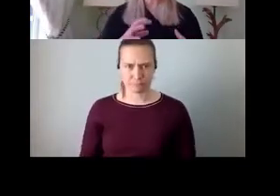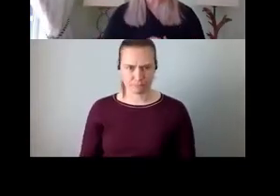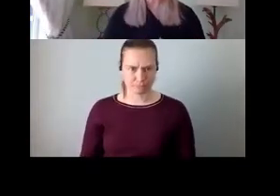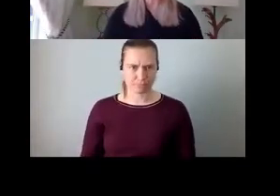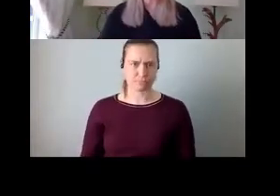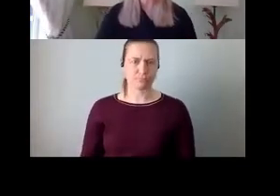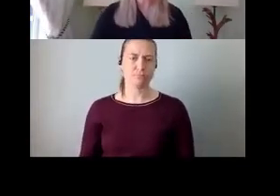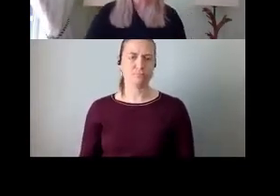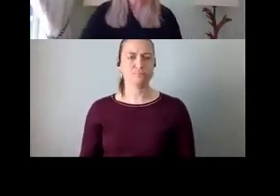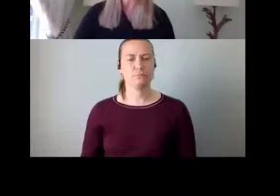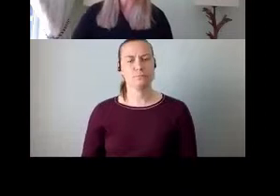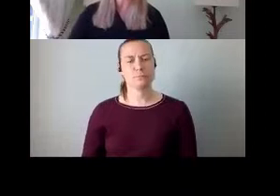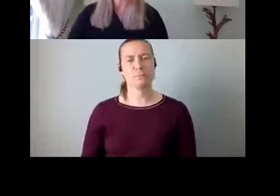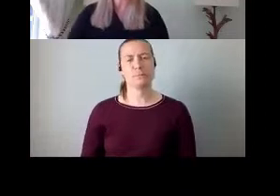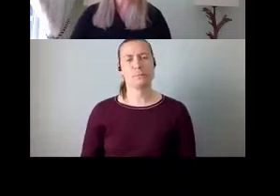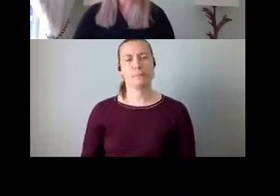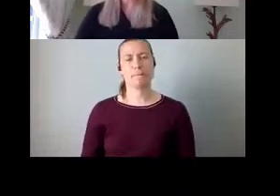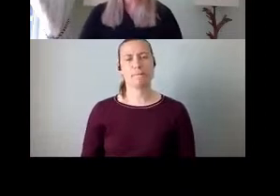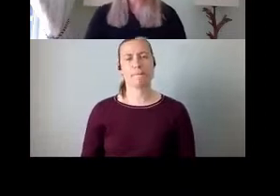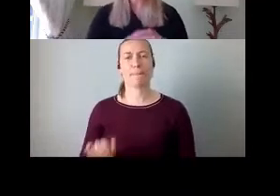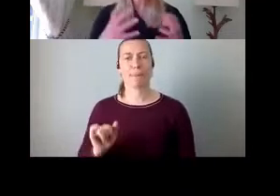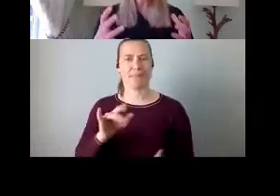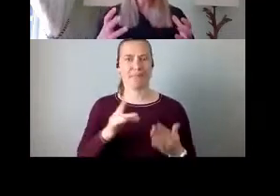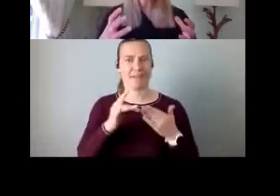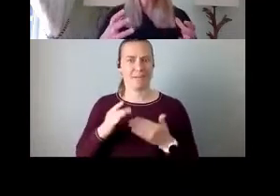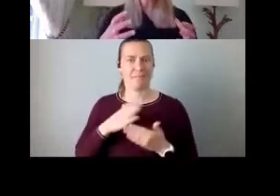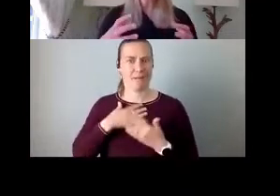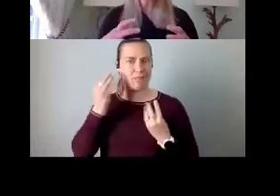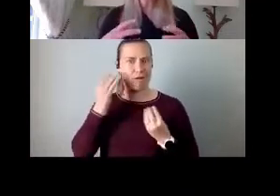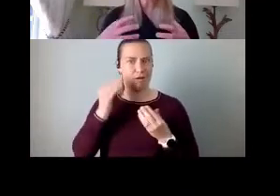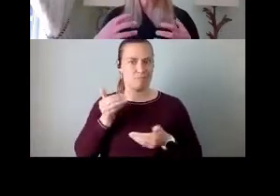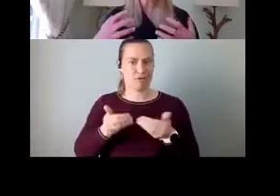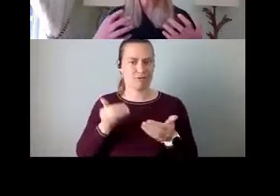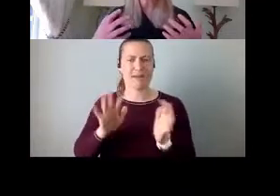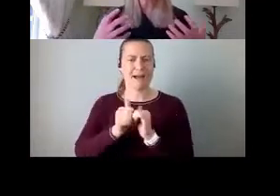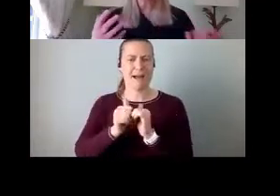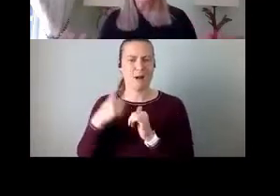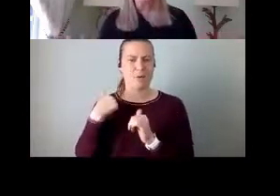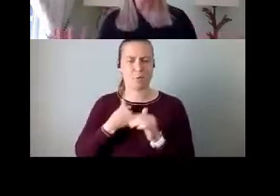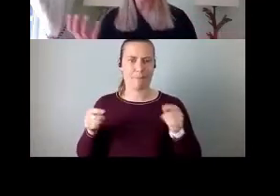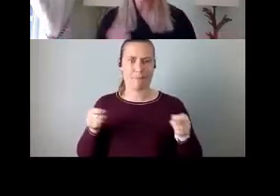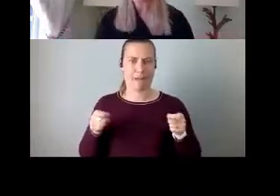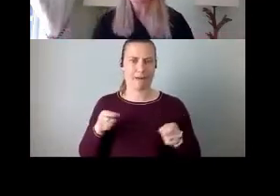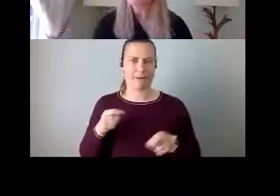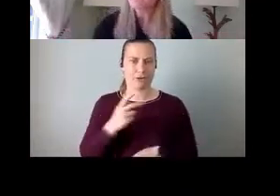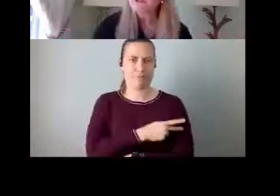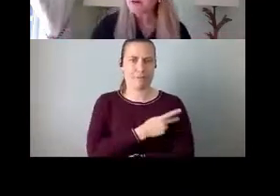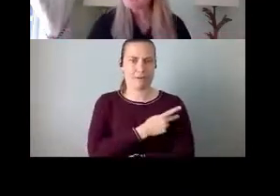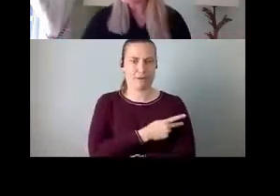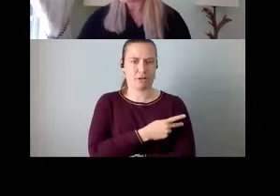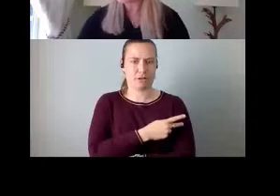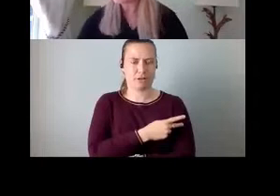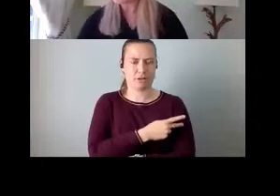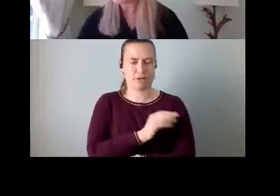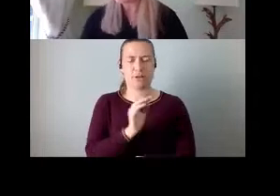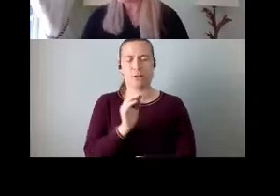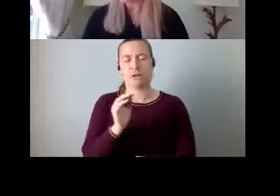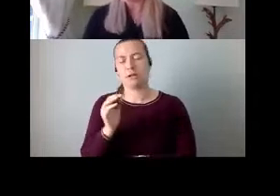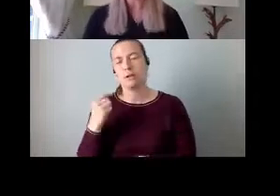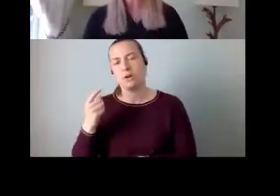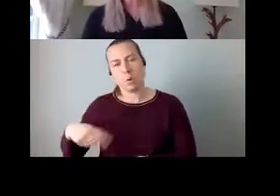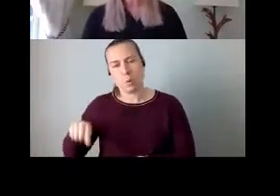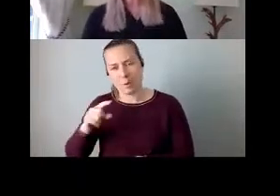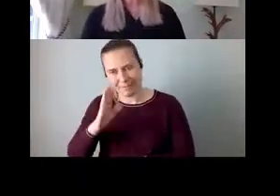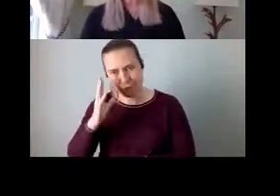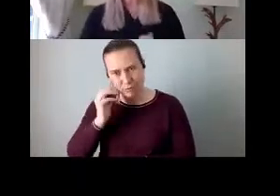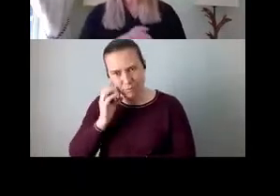kind of that thought process around how do we manage patients, not that we all have ever dealt with a pandemic in the